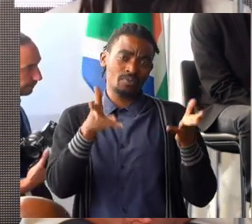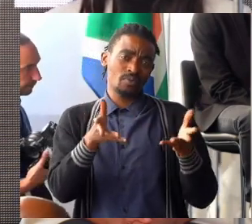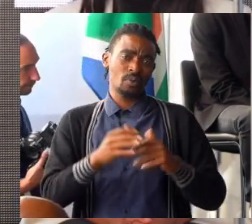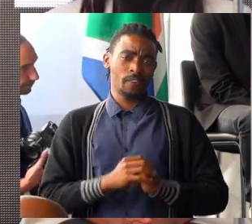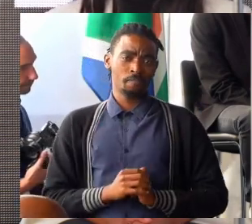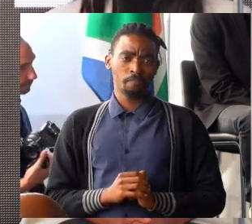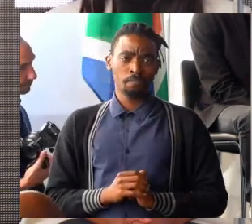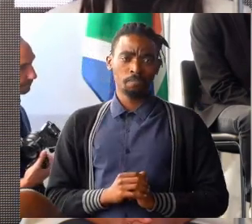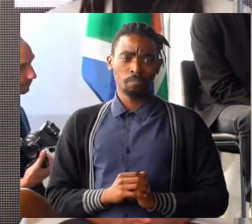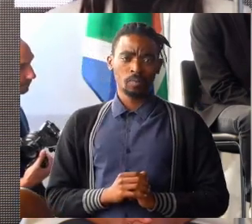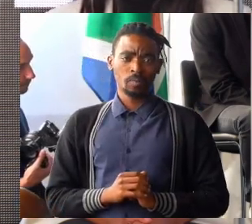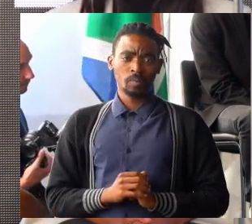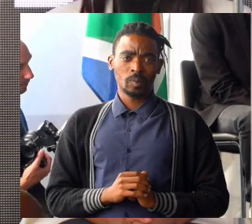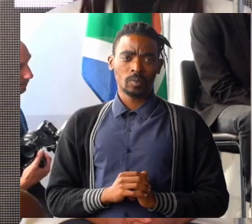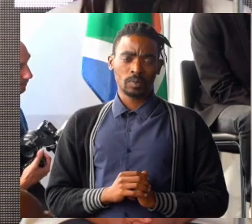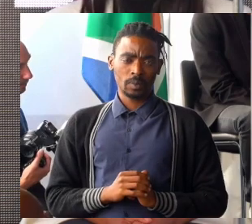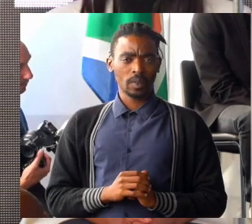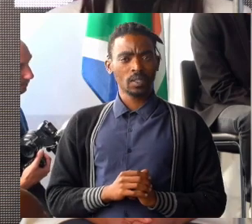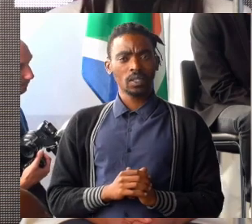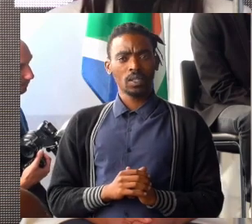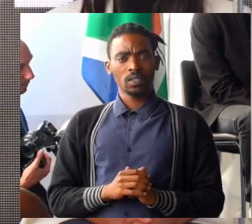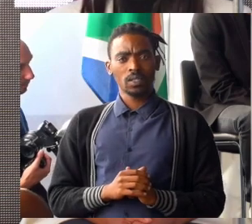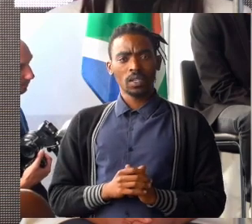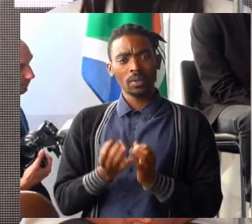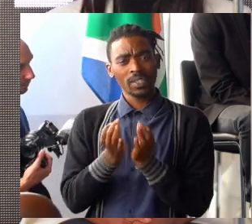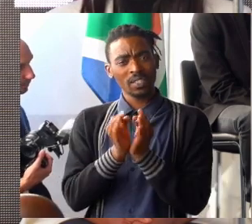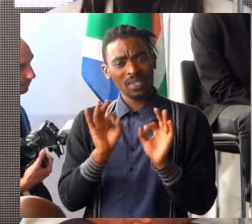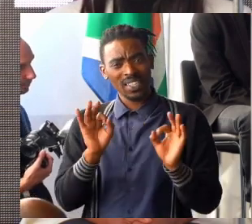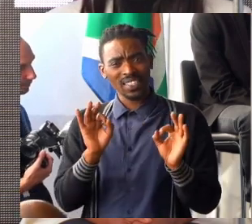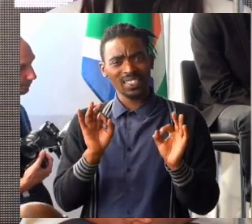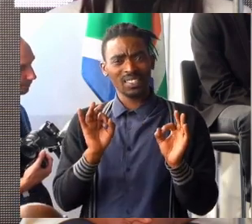The gains of our democratic South Africa have gone into reverse.